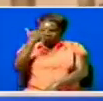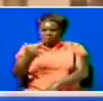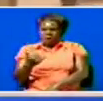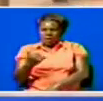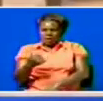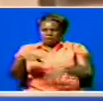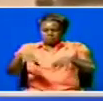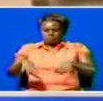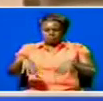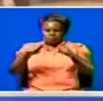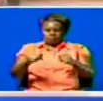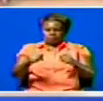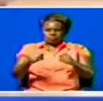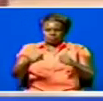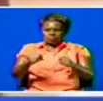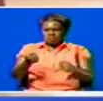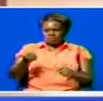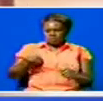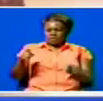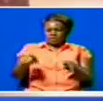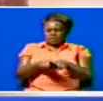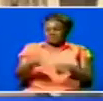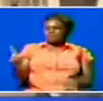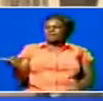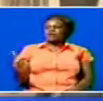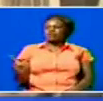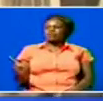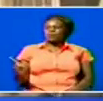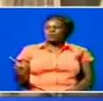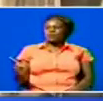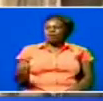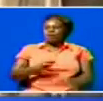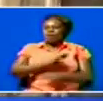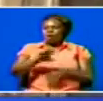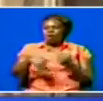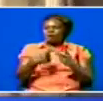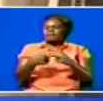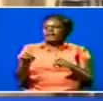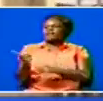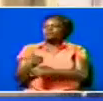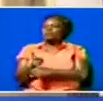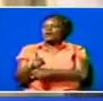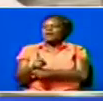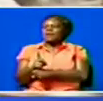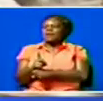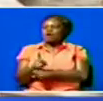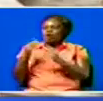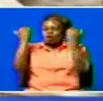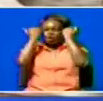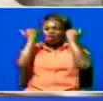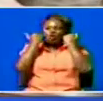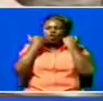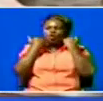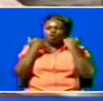hostile takeover by the Assumption Sisters of Nairobi. All this began when the nuns won a court case over